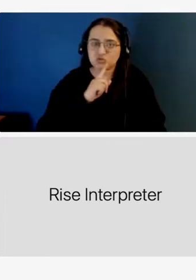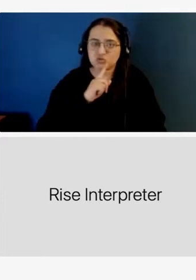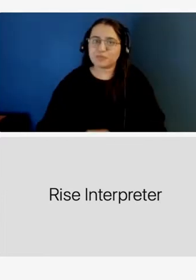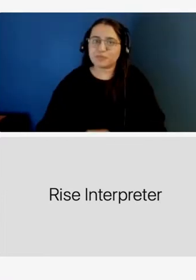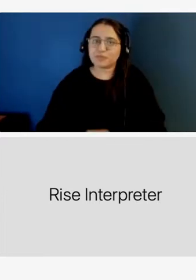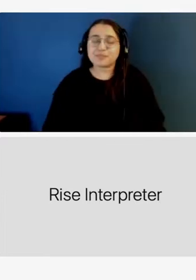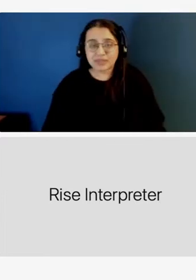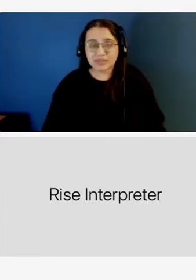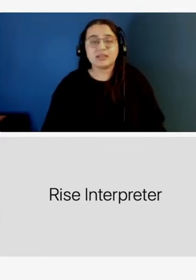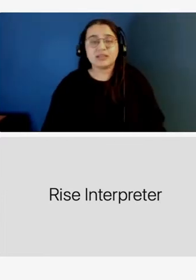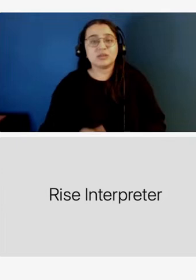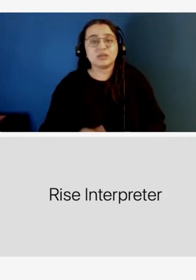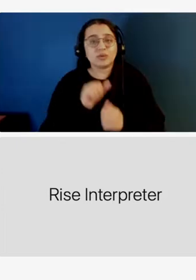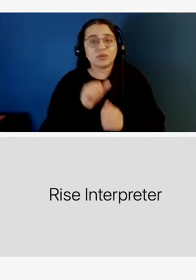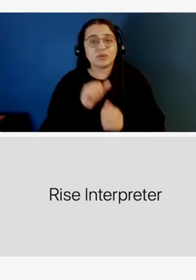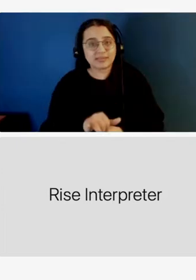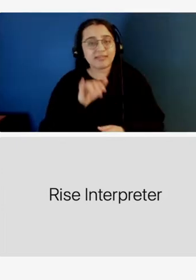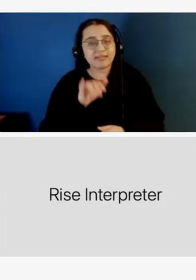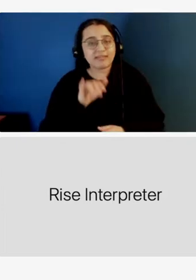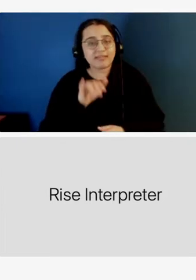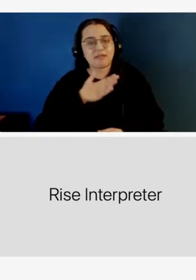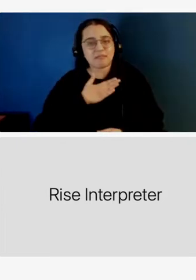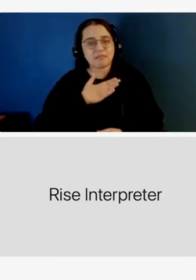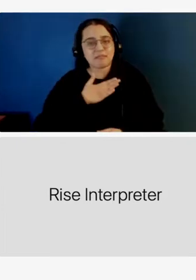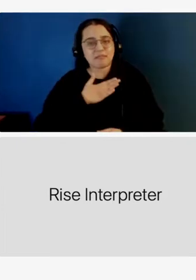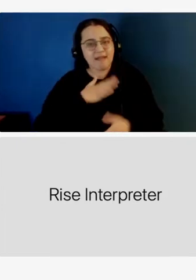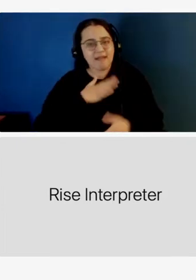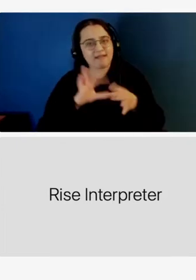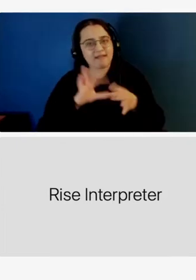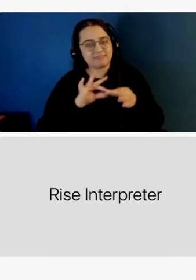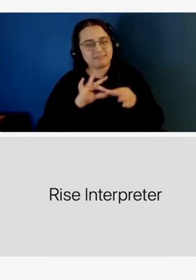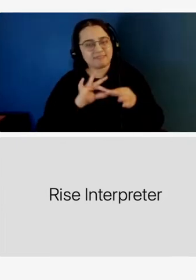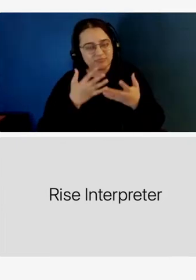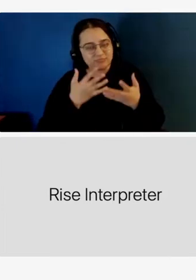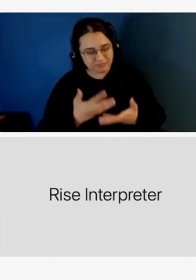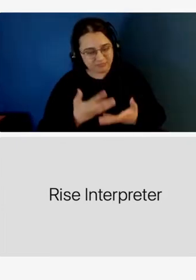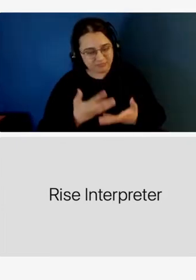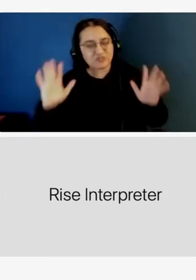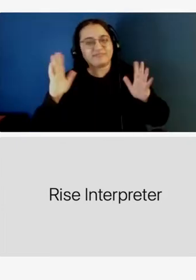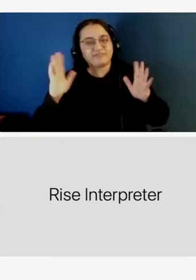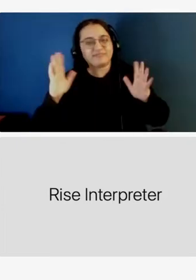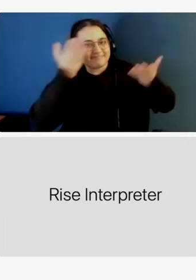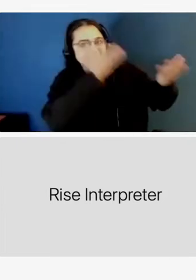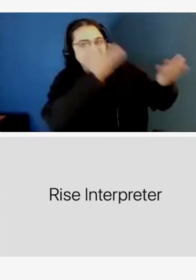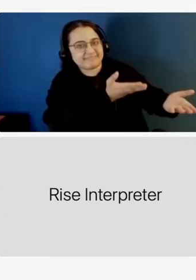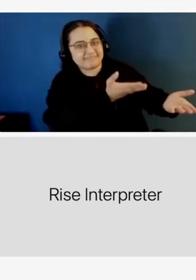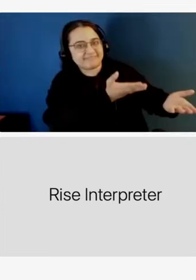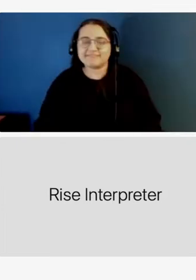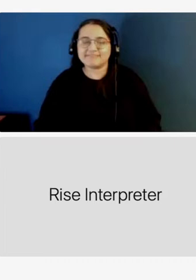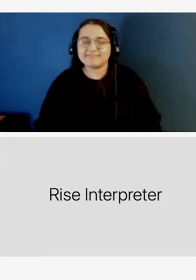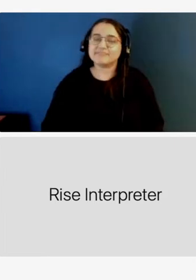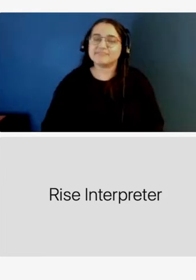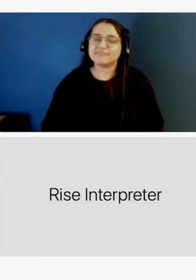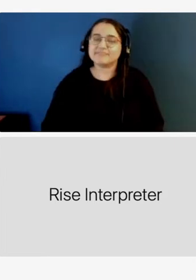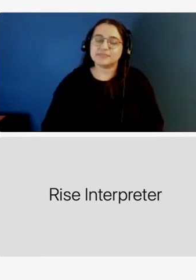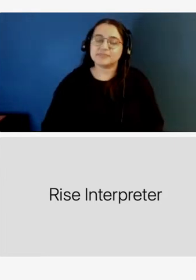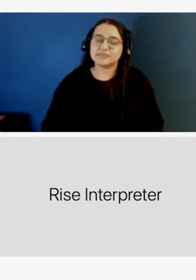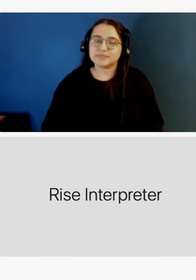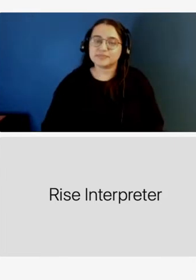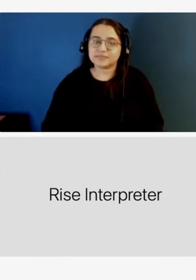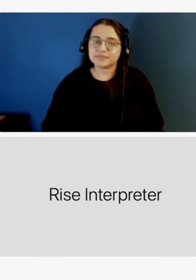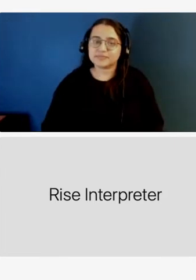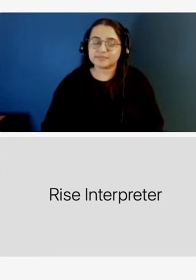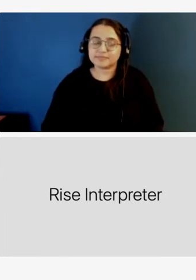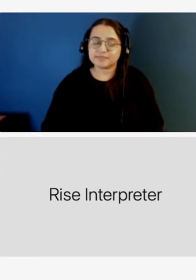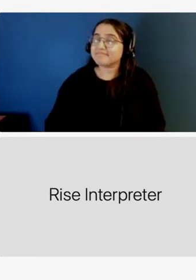my communique this evening, Board President. So I'll turn it back over to you. Thank you. Okay, we're at item